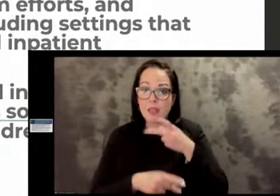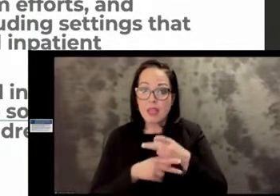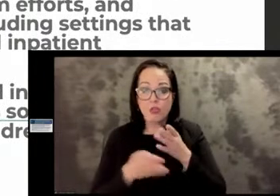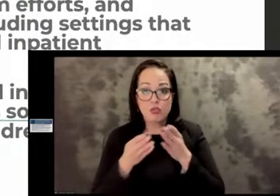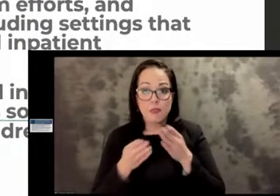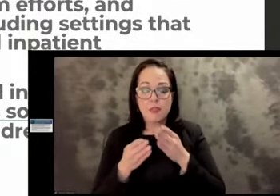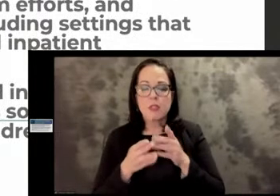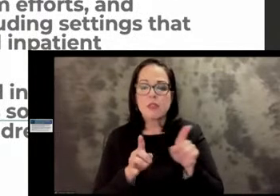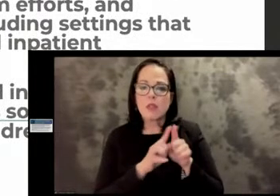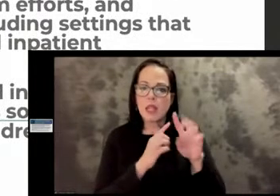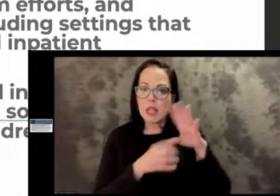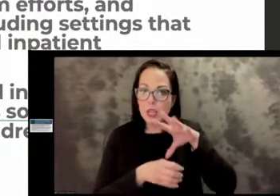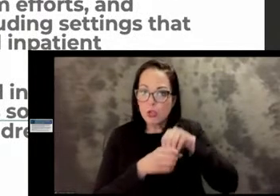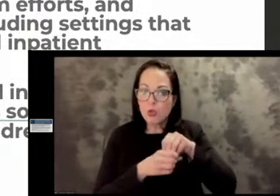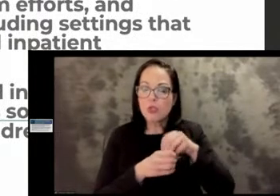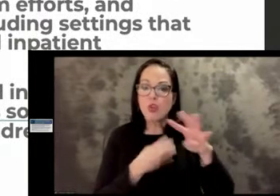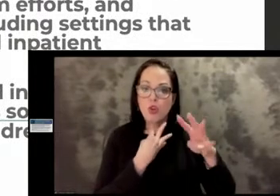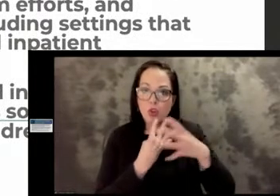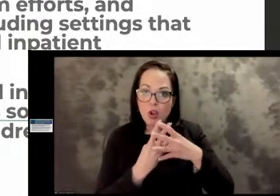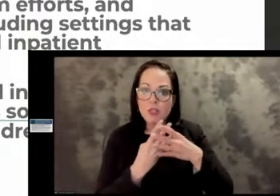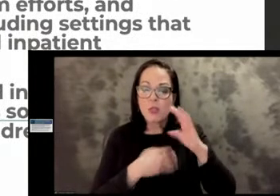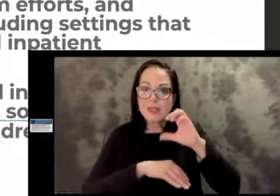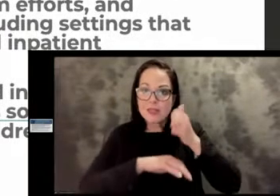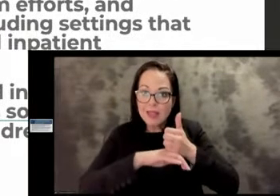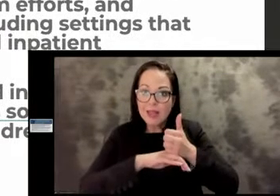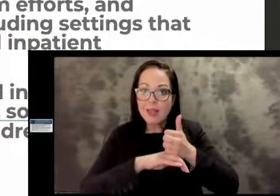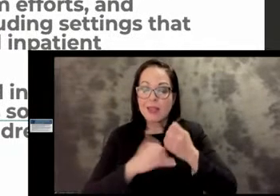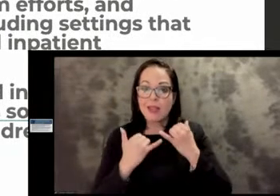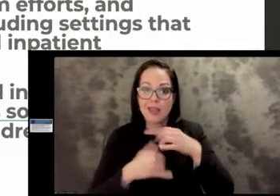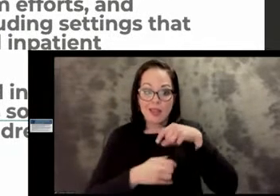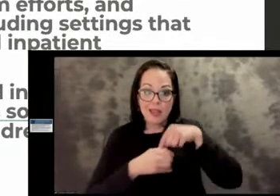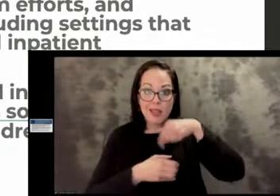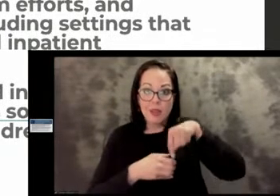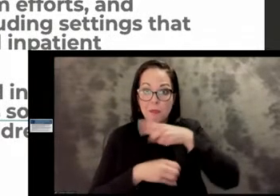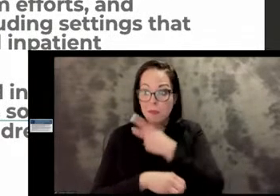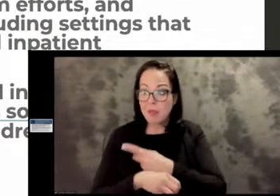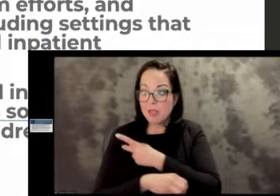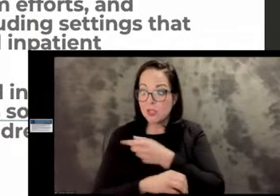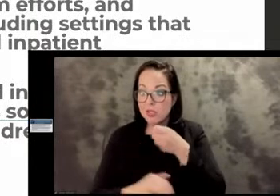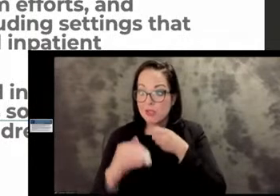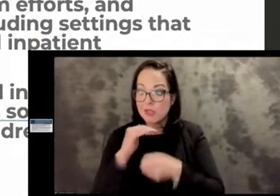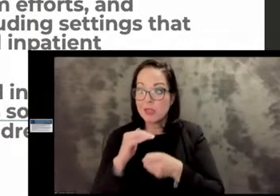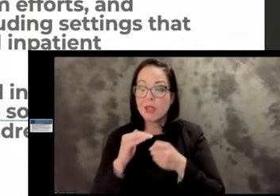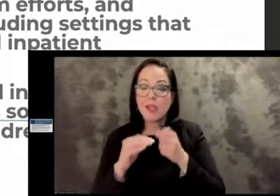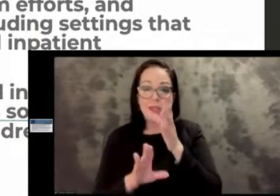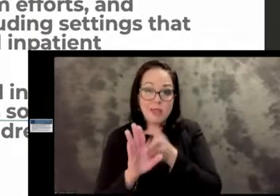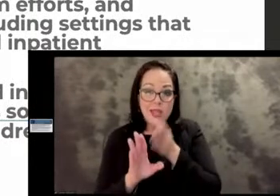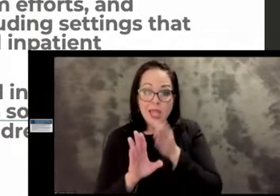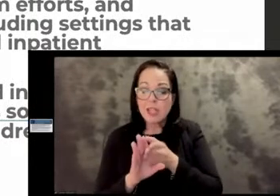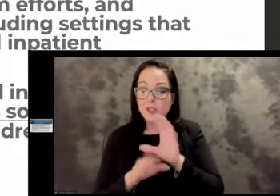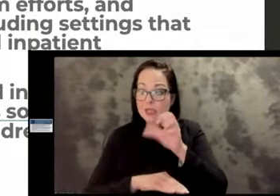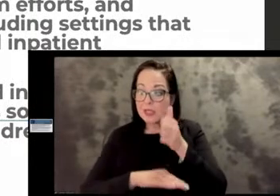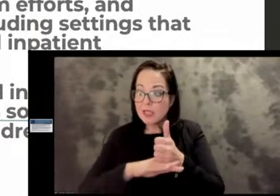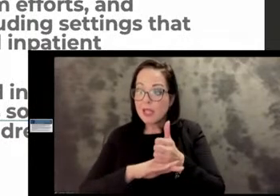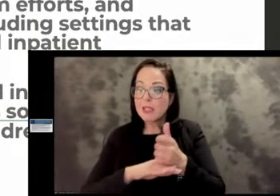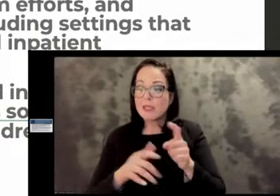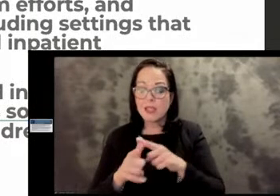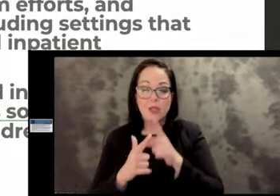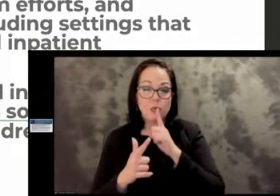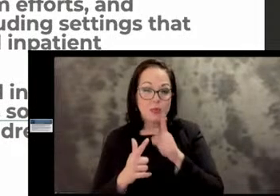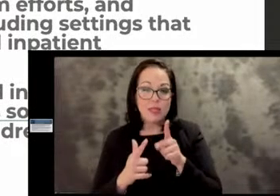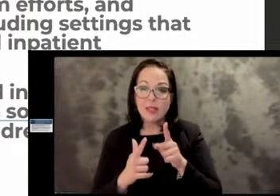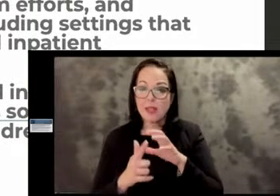carceral settings, but also inpatient psychiatric settings, so places that are often missed by surveys that are currently